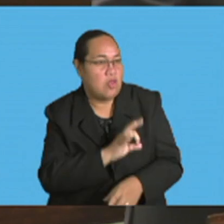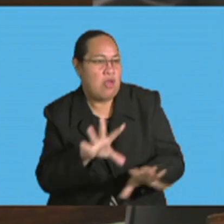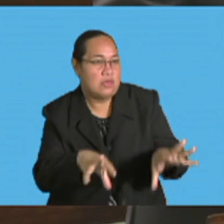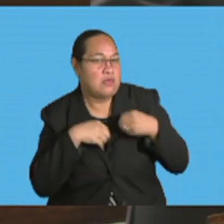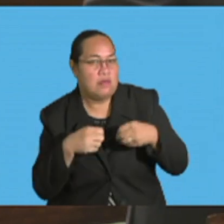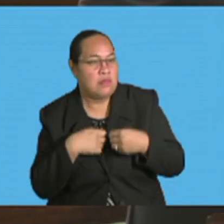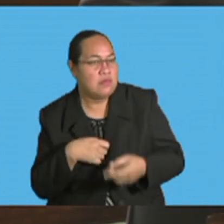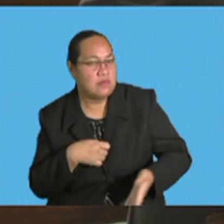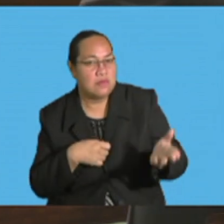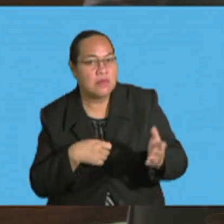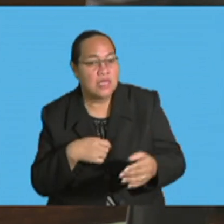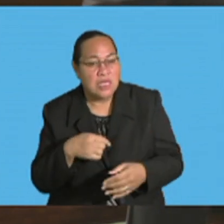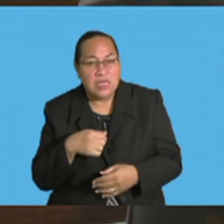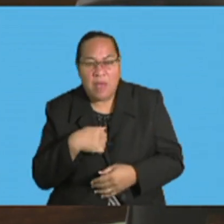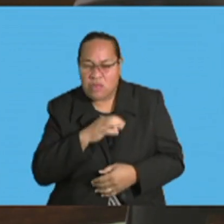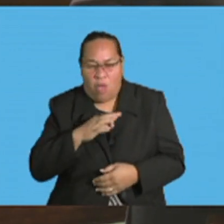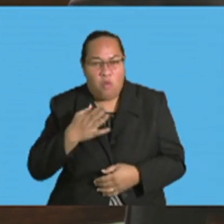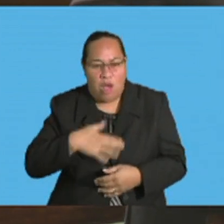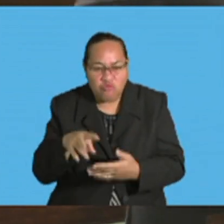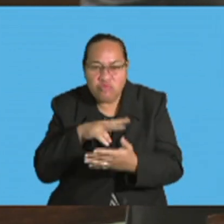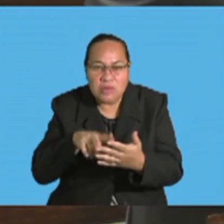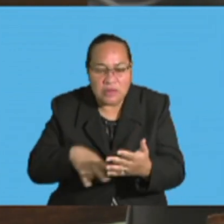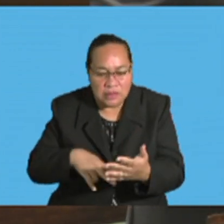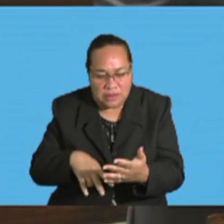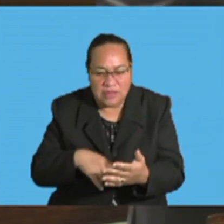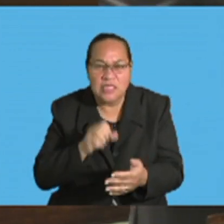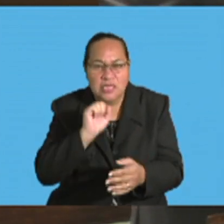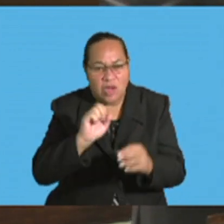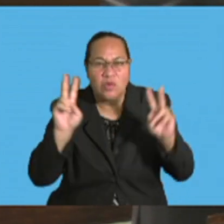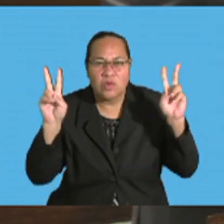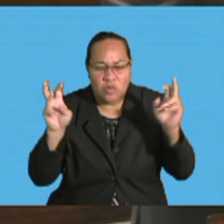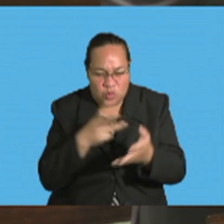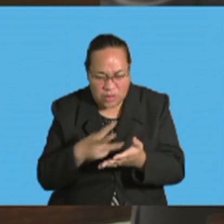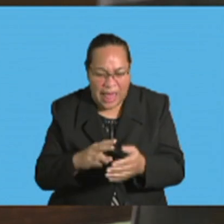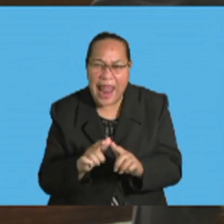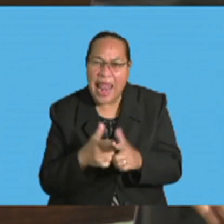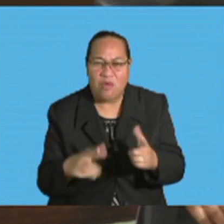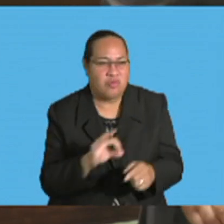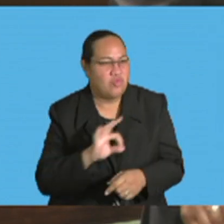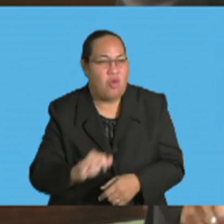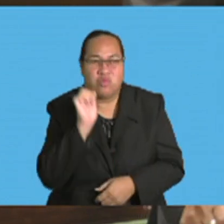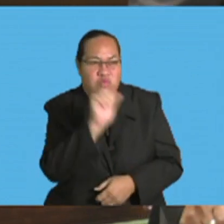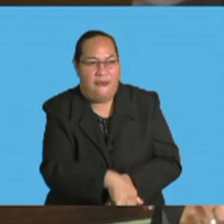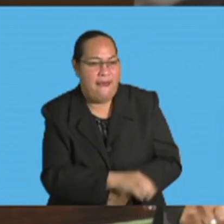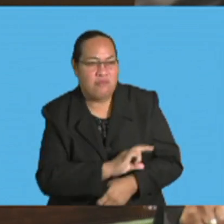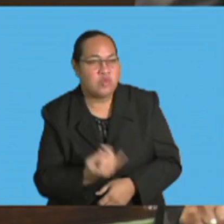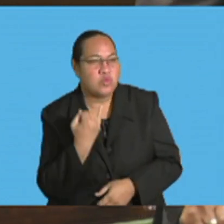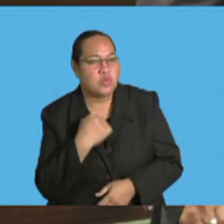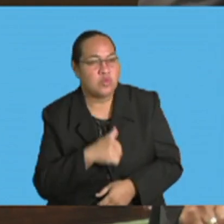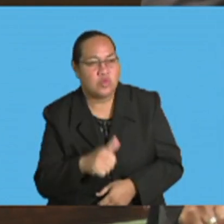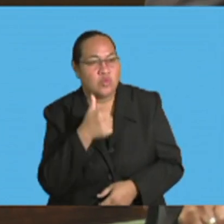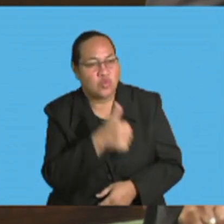I hesitate to even read Bulitabo's words aloud. The language is offensive and unbecoming of his